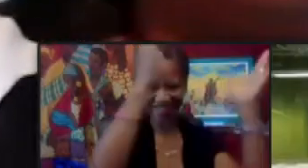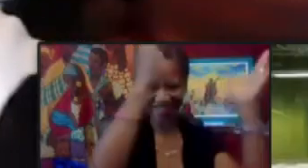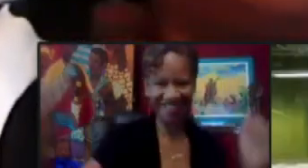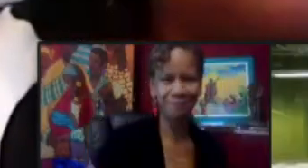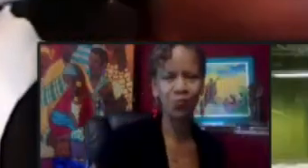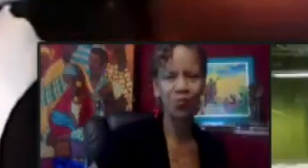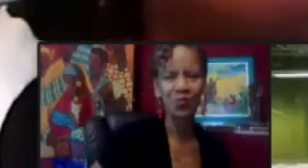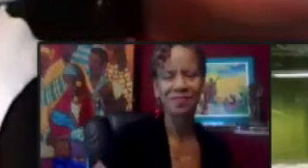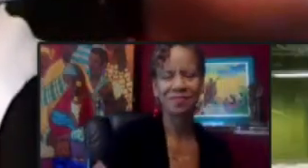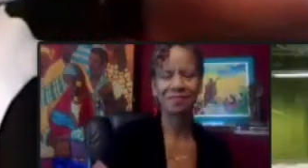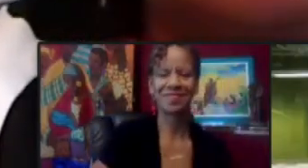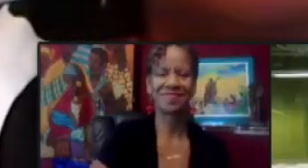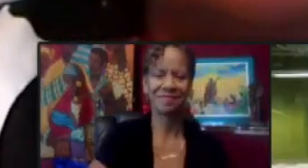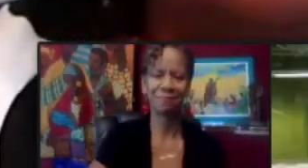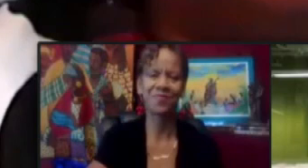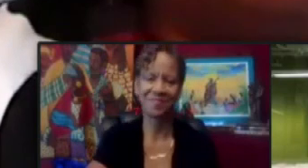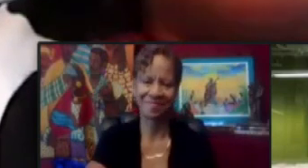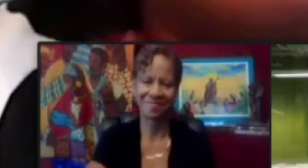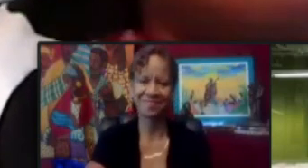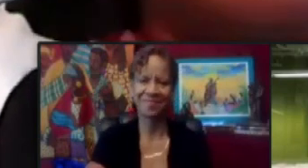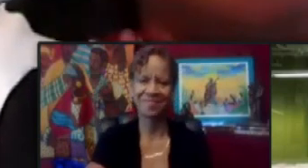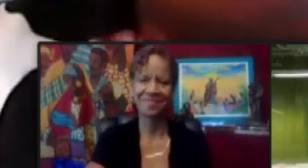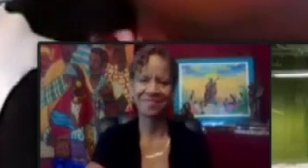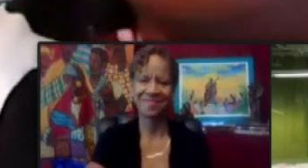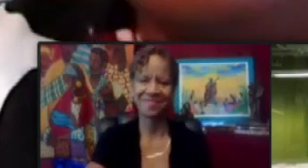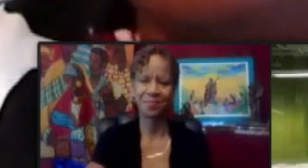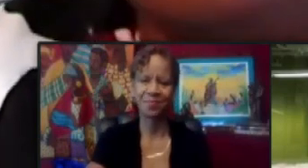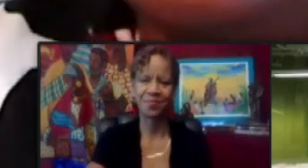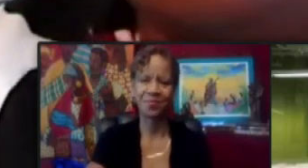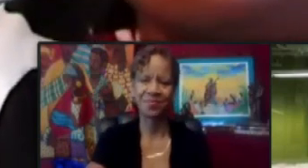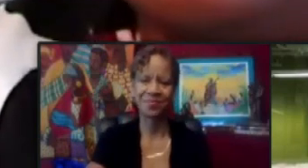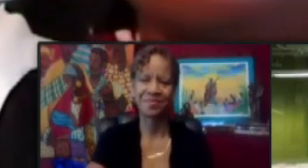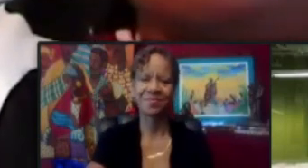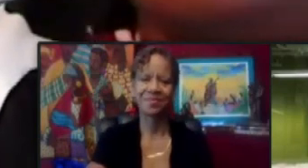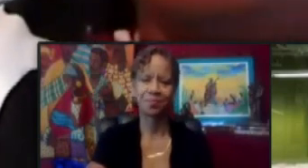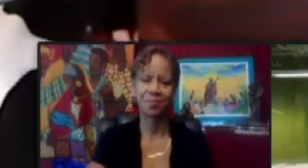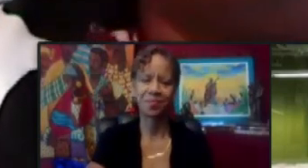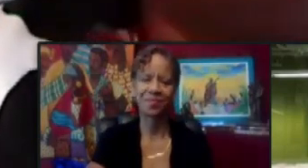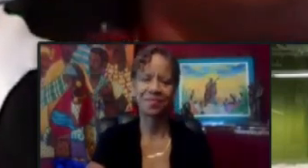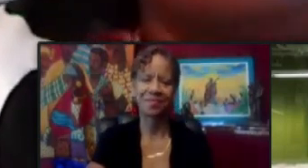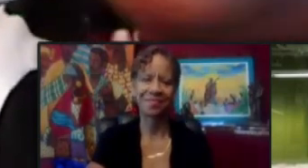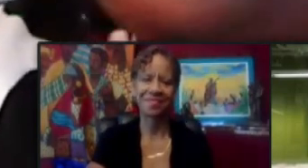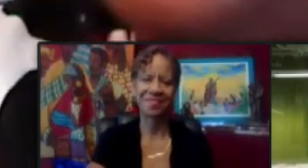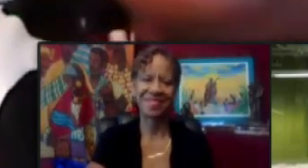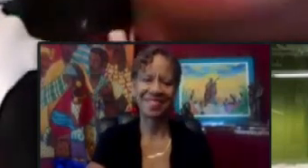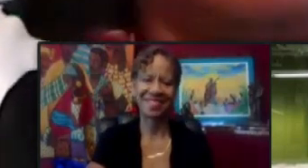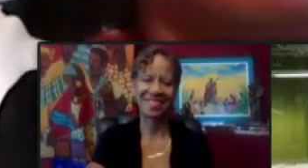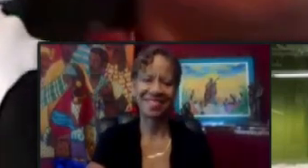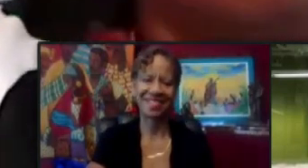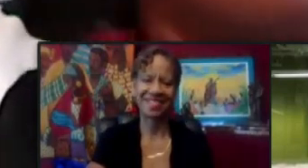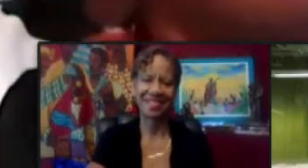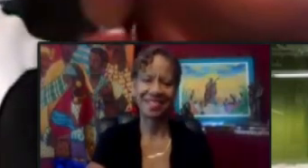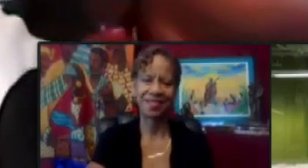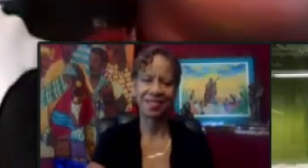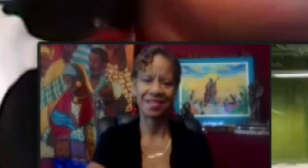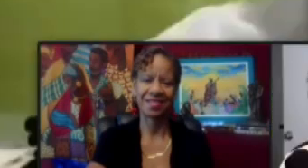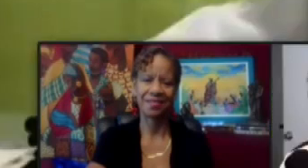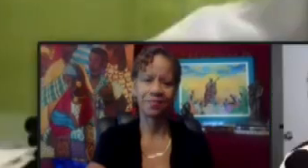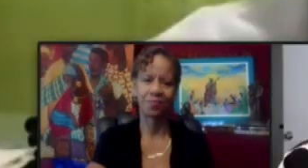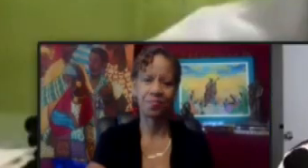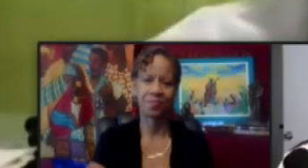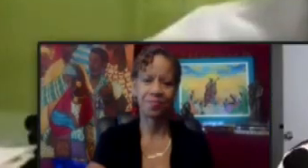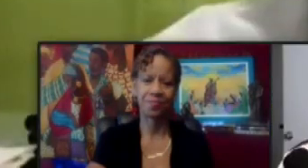so much for this opportunity. Jametta and COVID313 Community Coalition, we so appreciate just, you know, you're working with